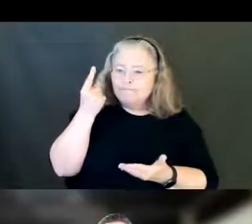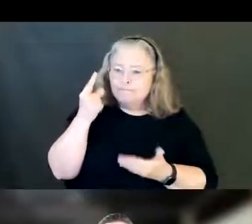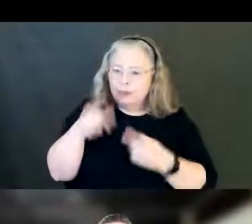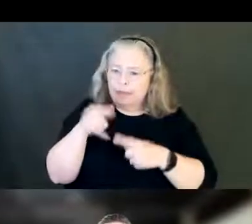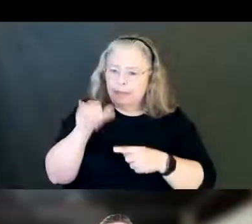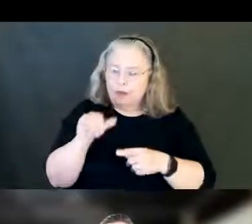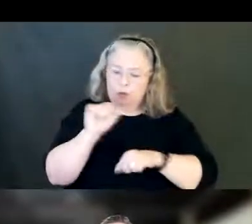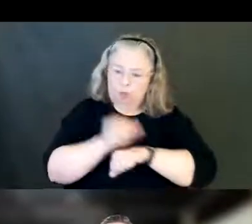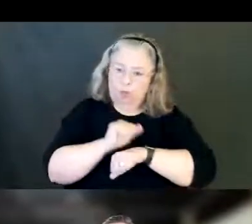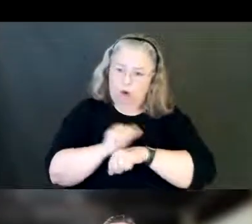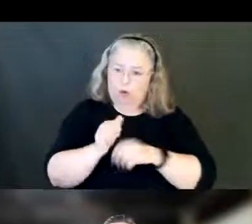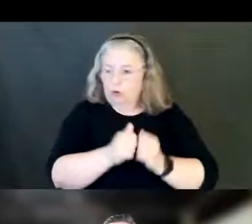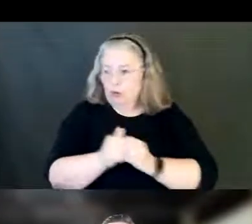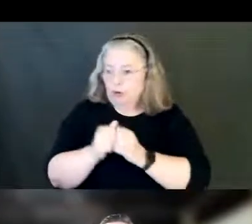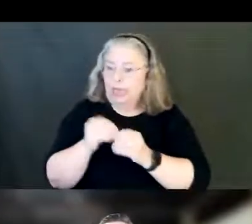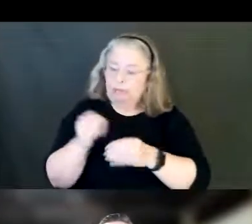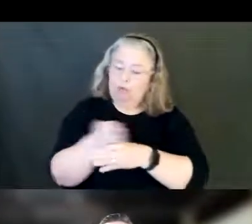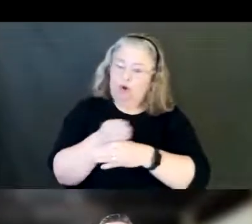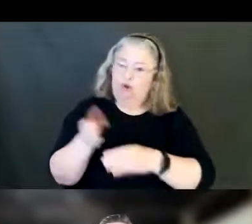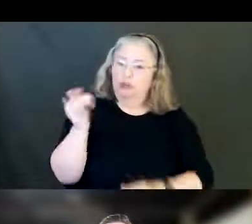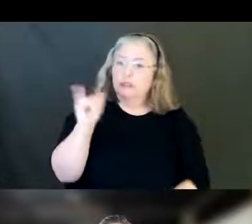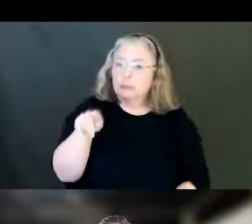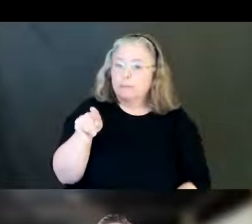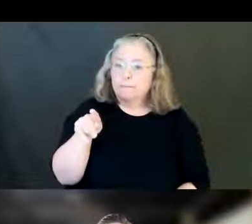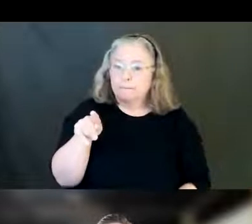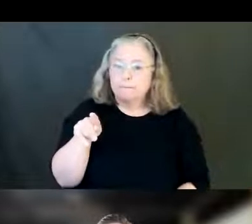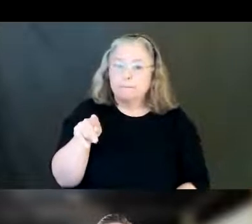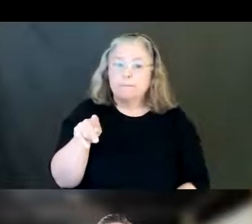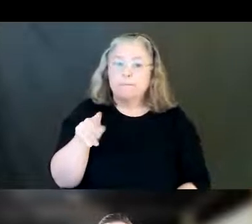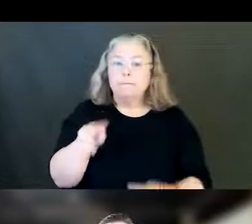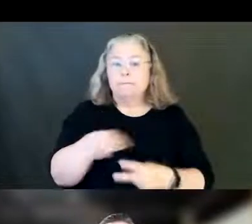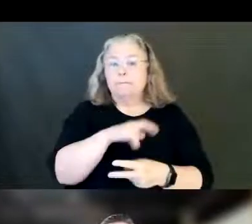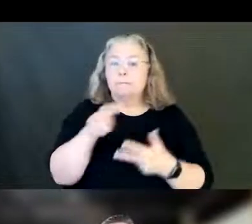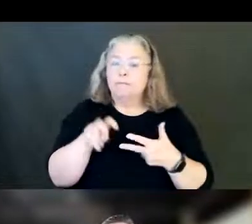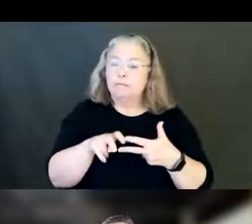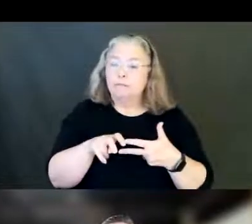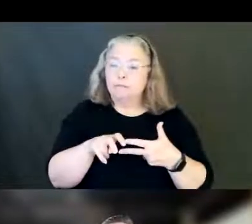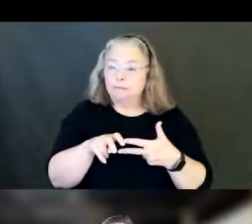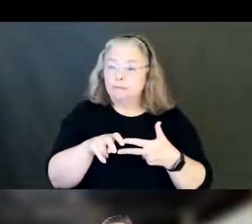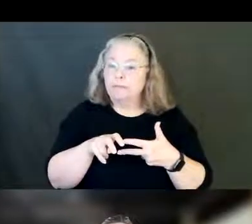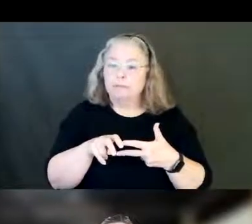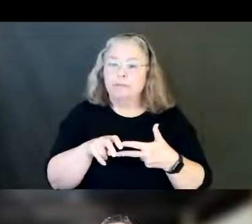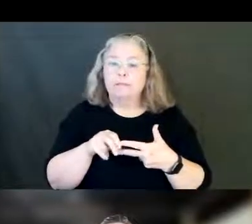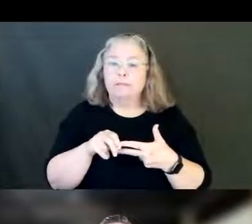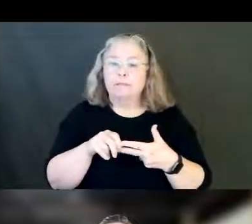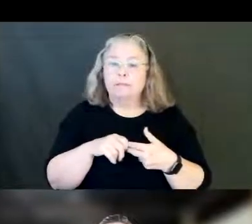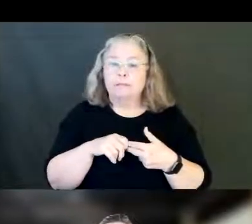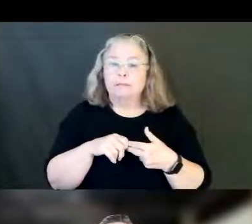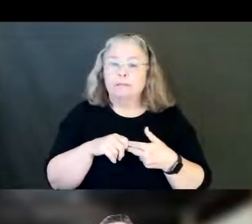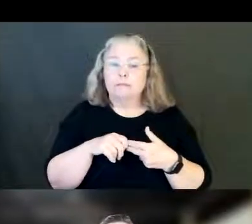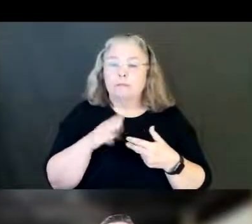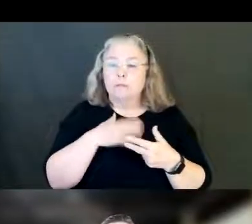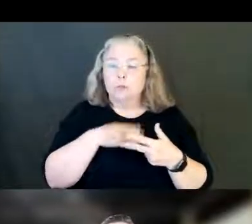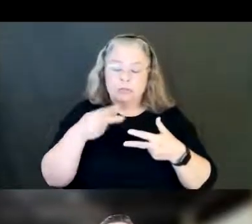working together, of course, in partnership. And then also we want to, our